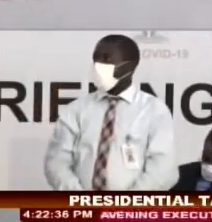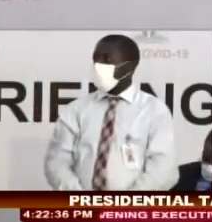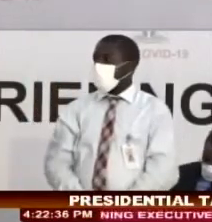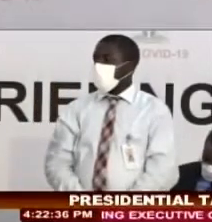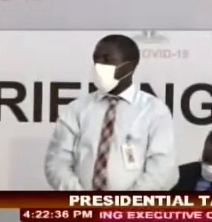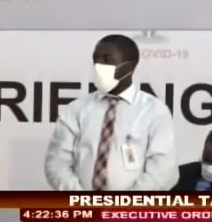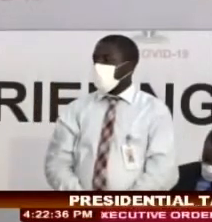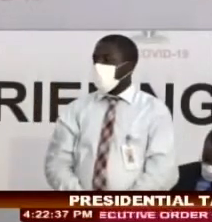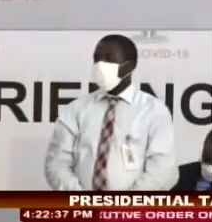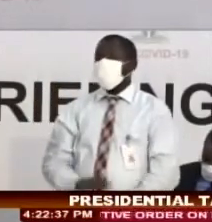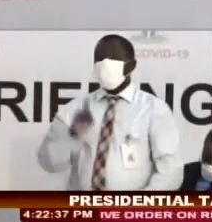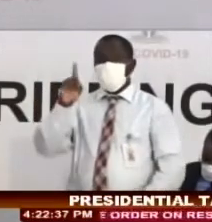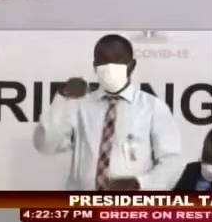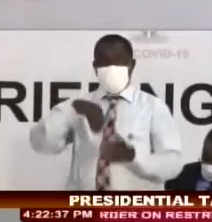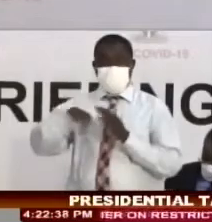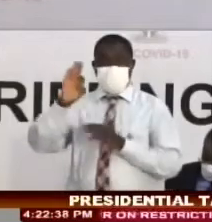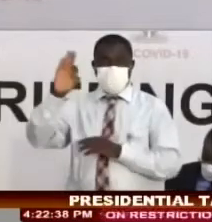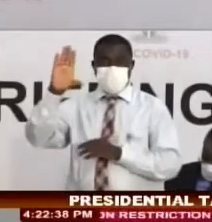in FCT,